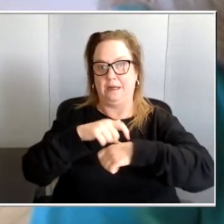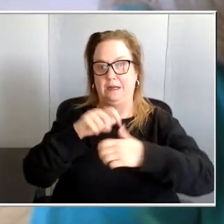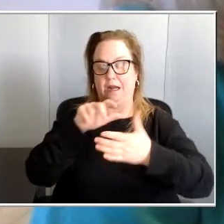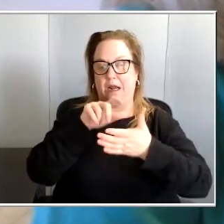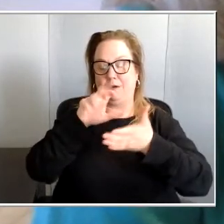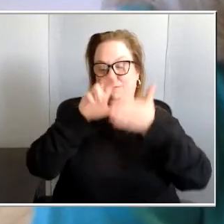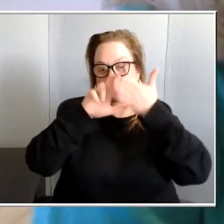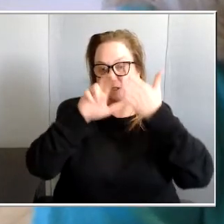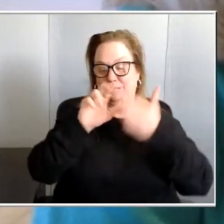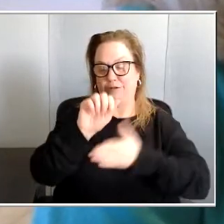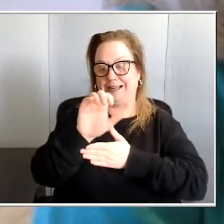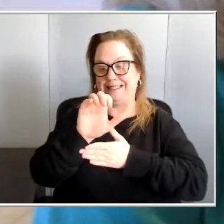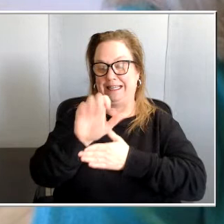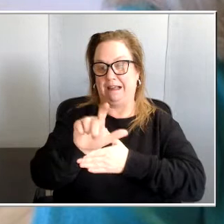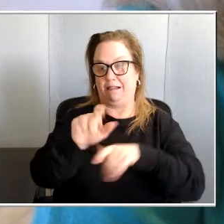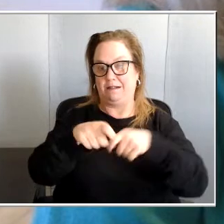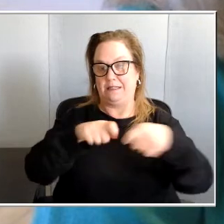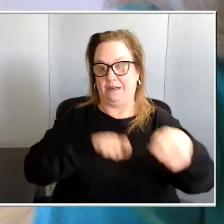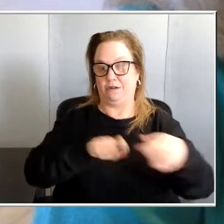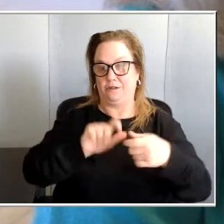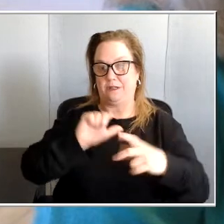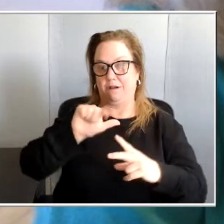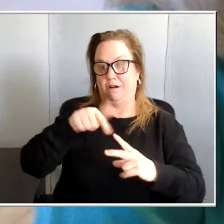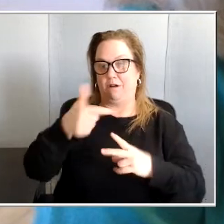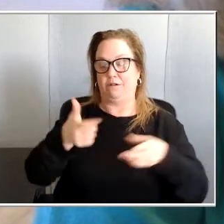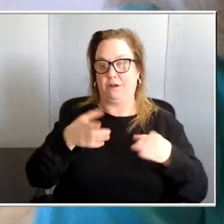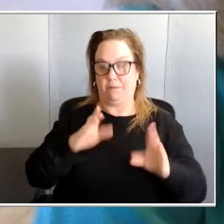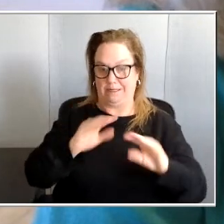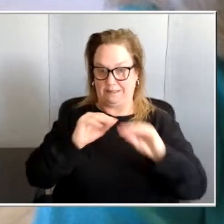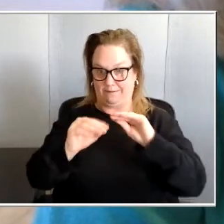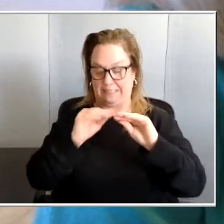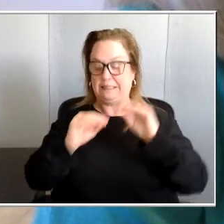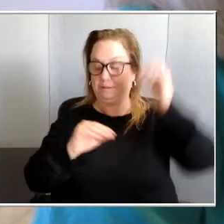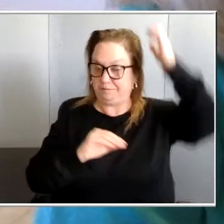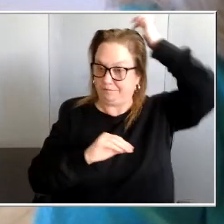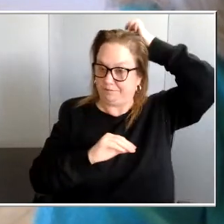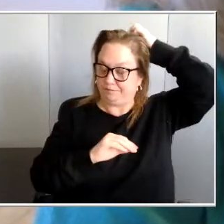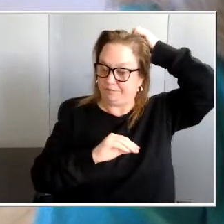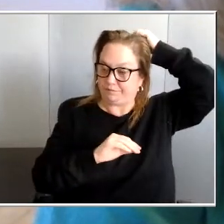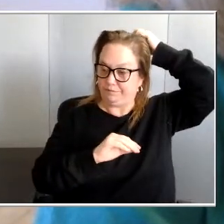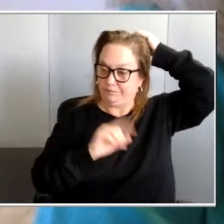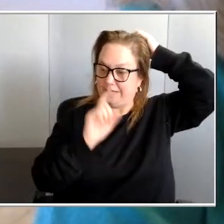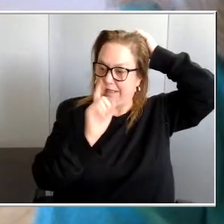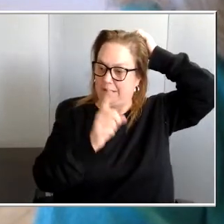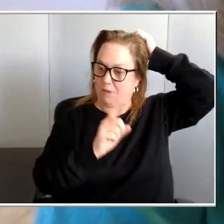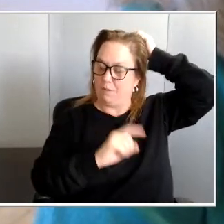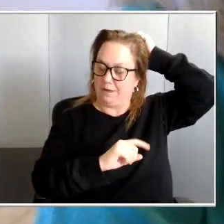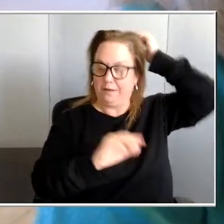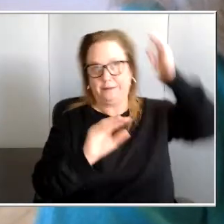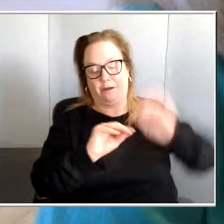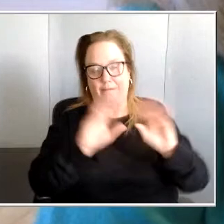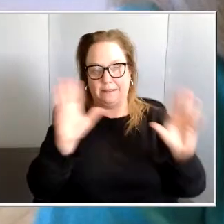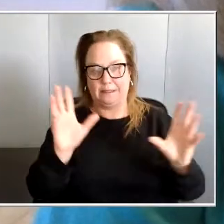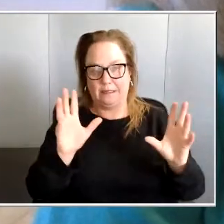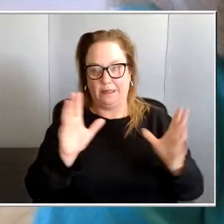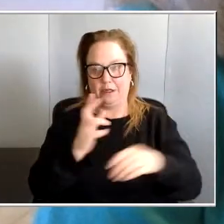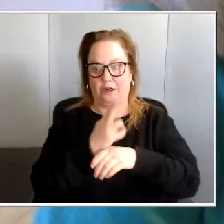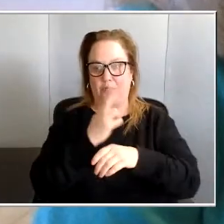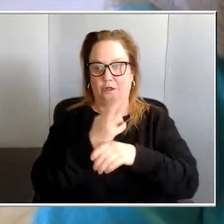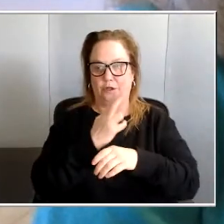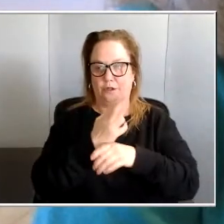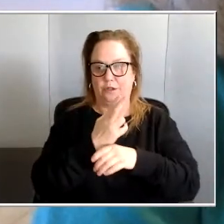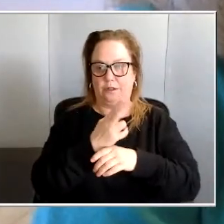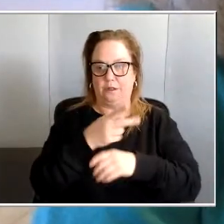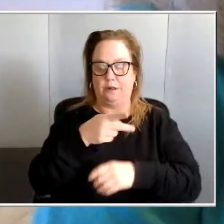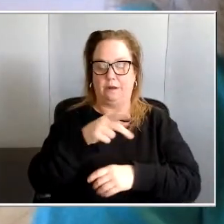tears and alternate ways of fixing it in that moment. And so obviously there was like using the like